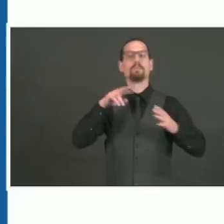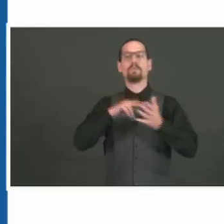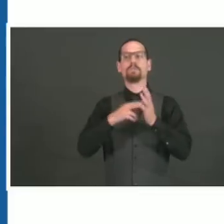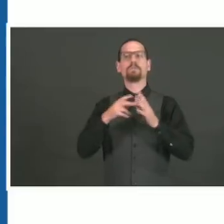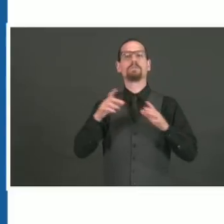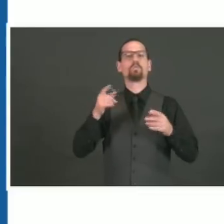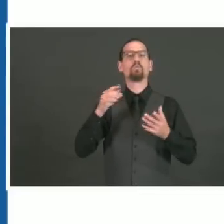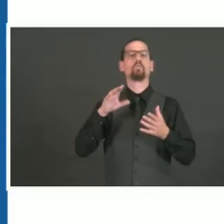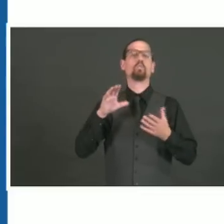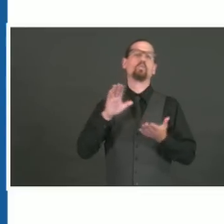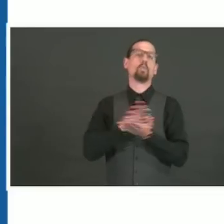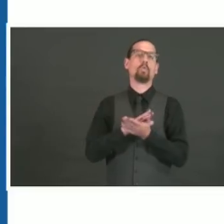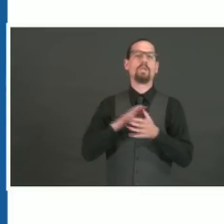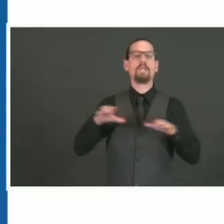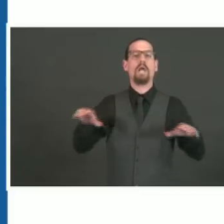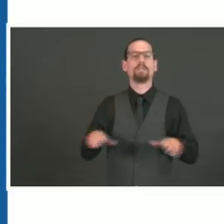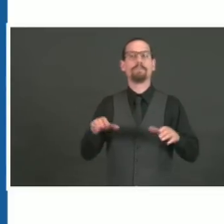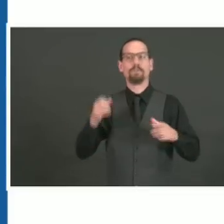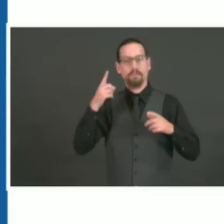activity.